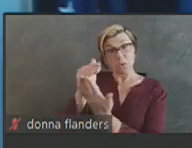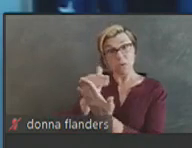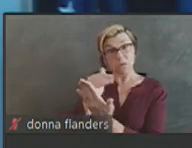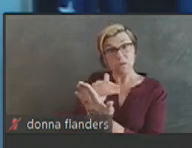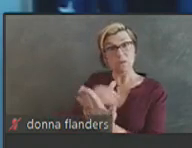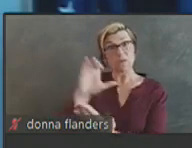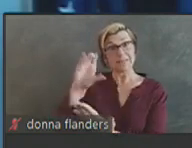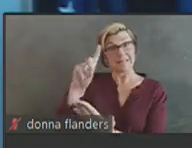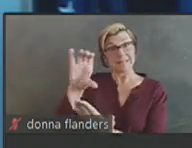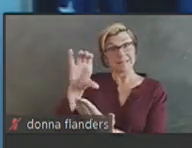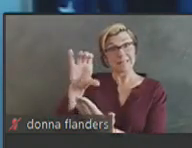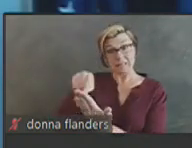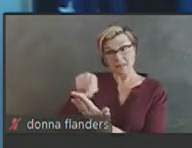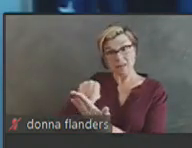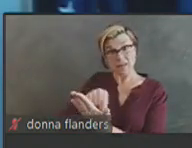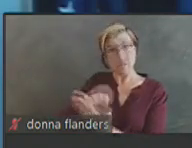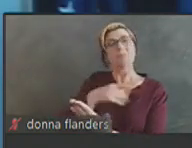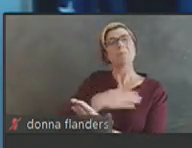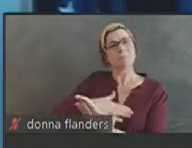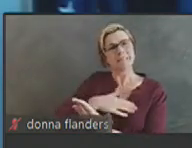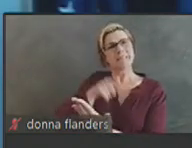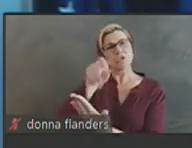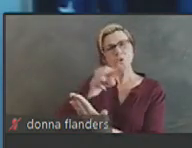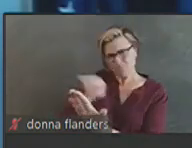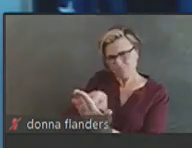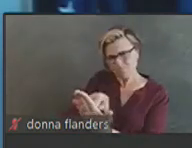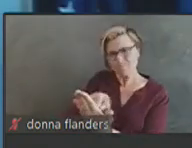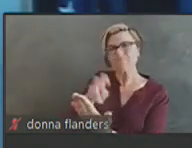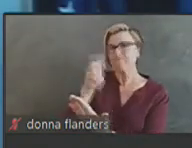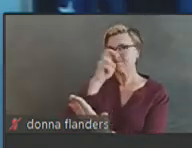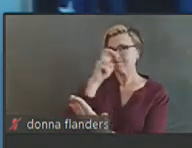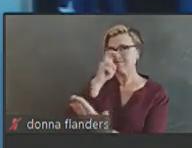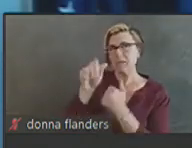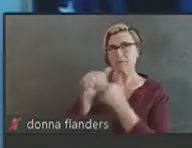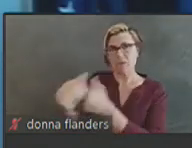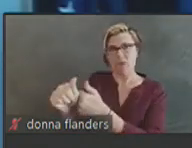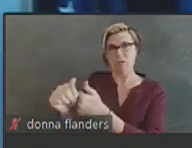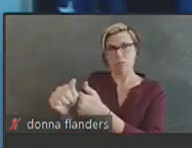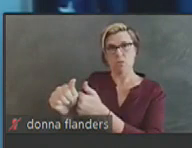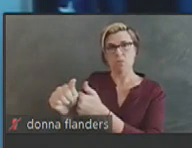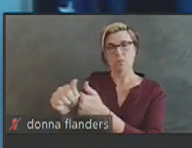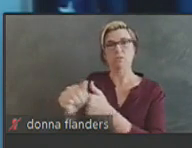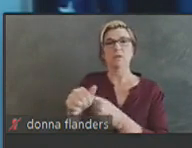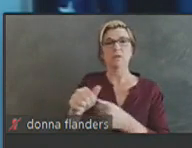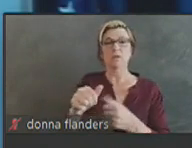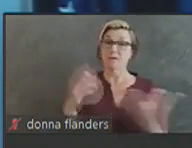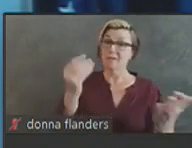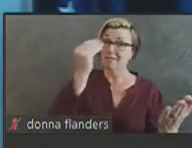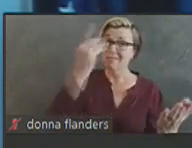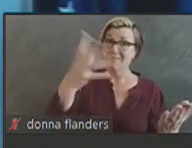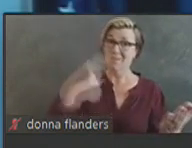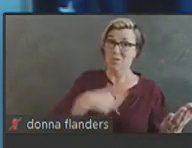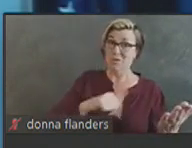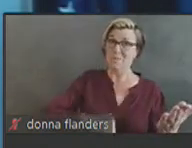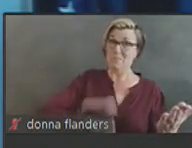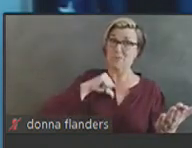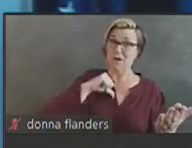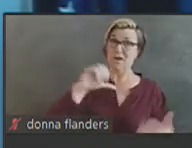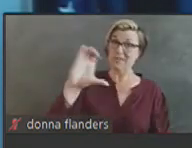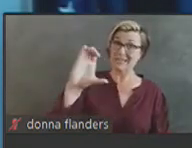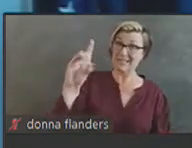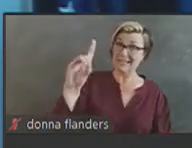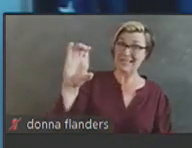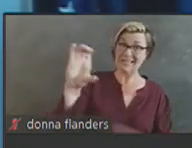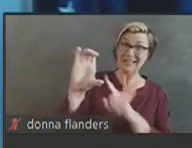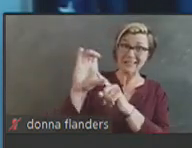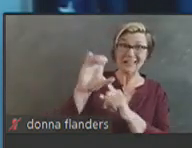CDC here at the Centers for Disease Control and Prevention. We're proud that the CDC, the preeminent